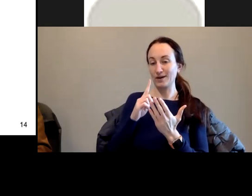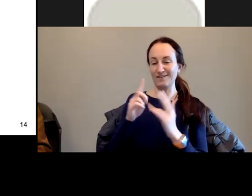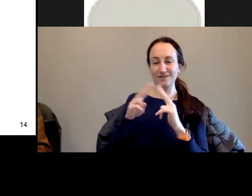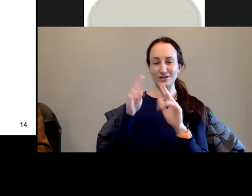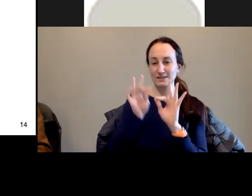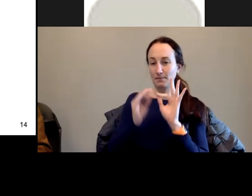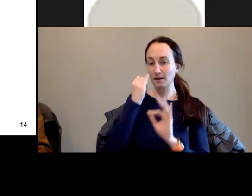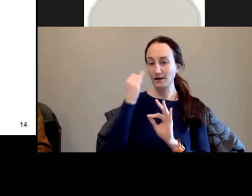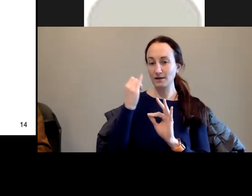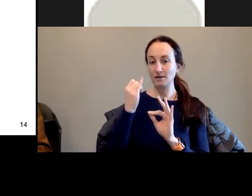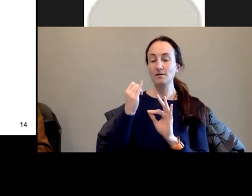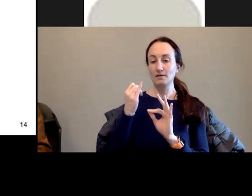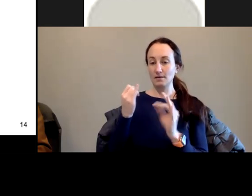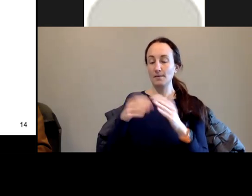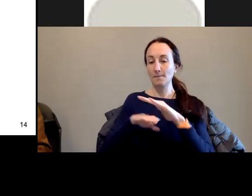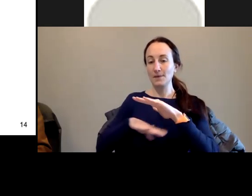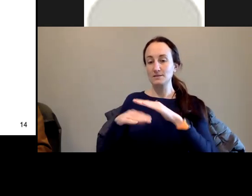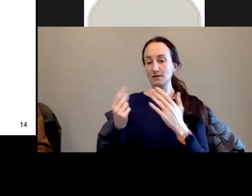simple idea, basically